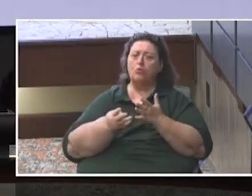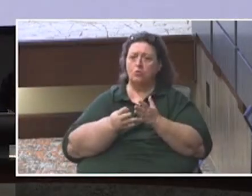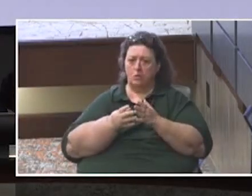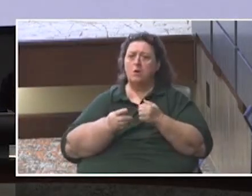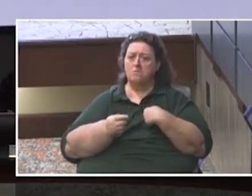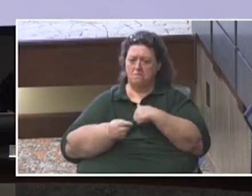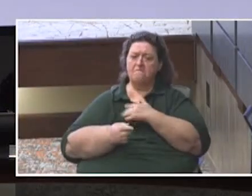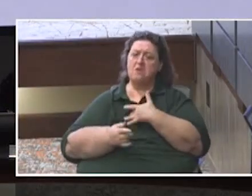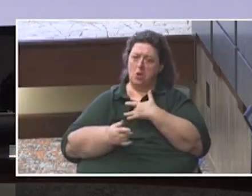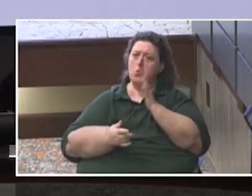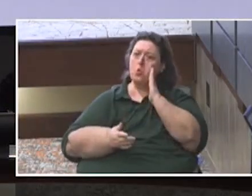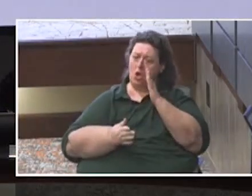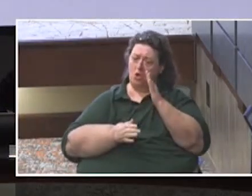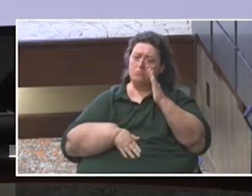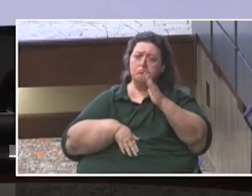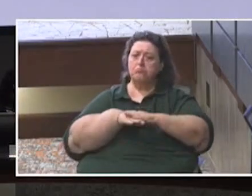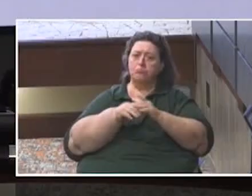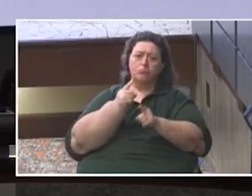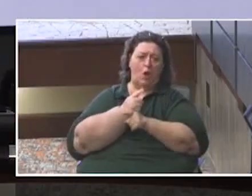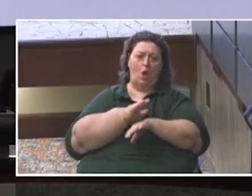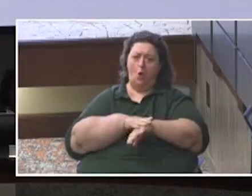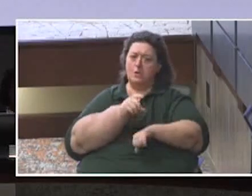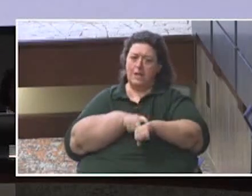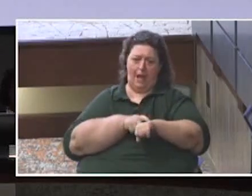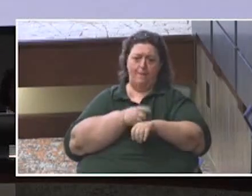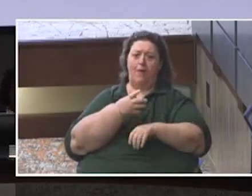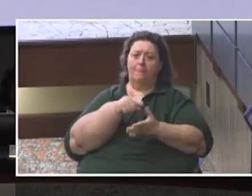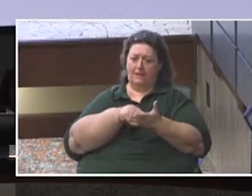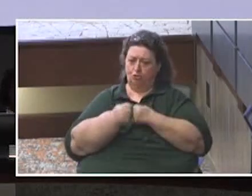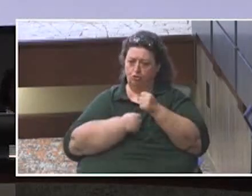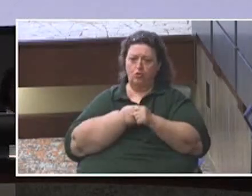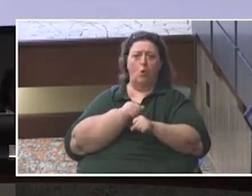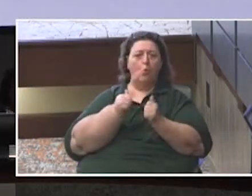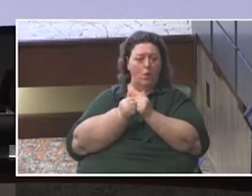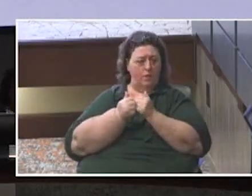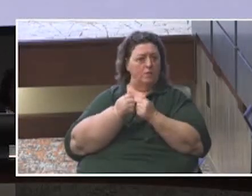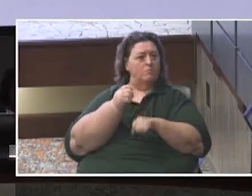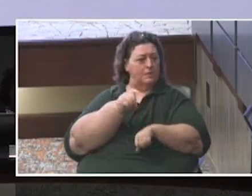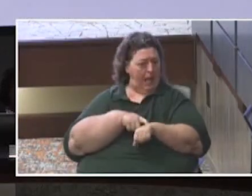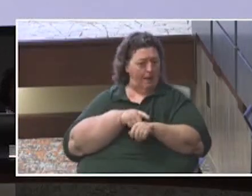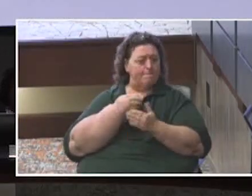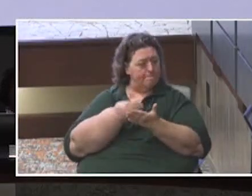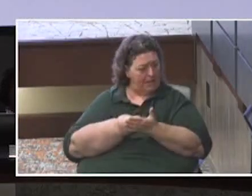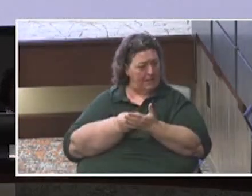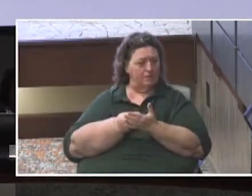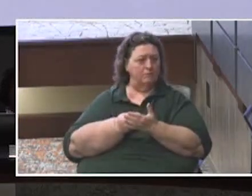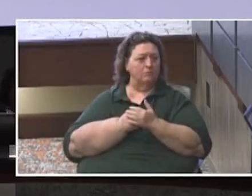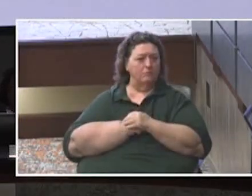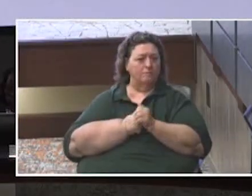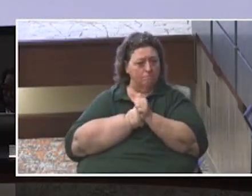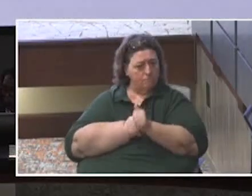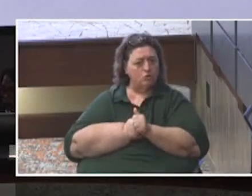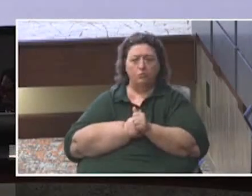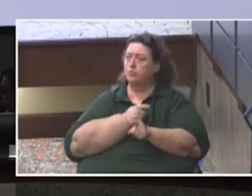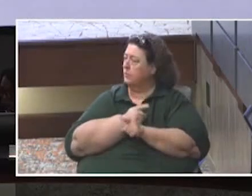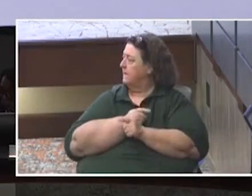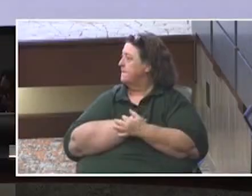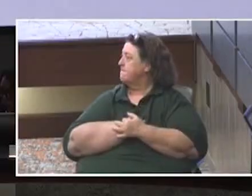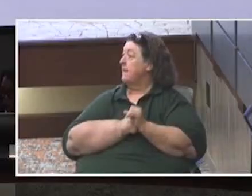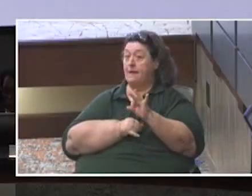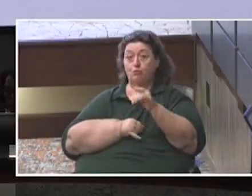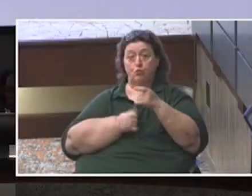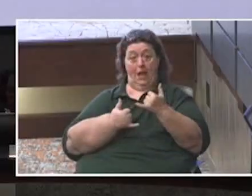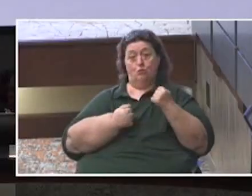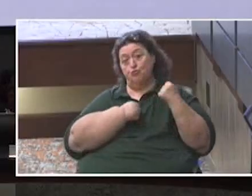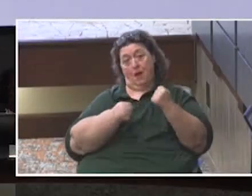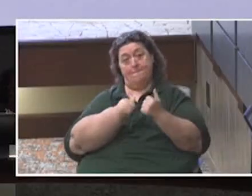our timeline and finish this year on budget. So just some quick construction milestones. Right now, if you drive